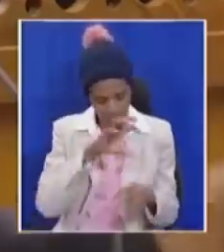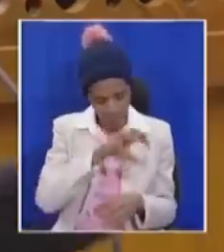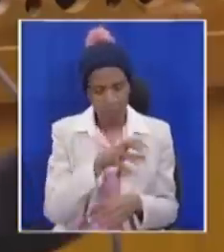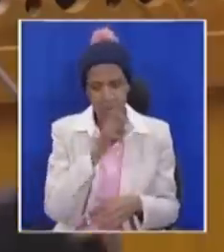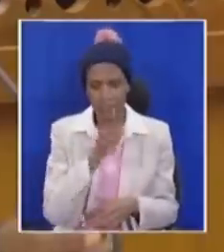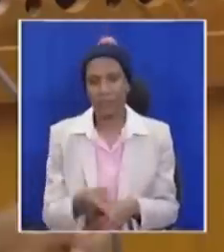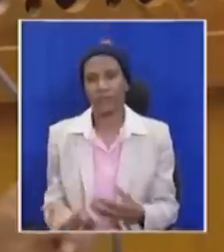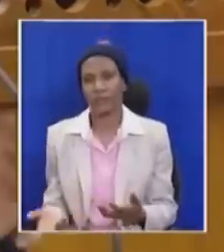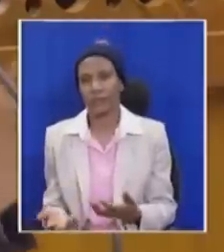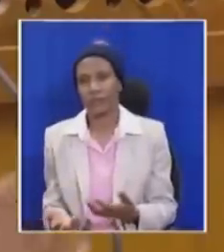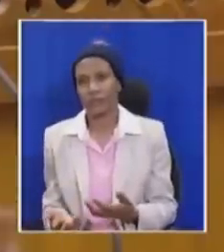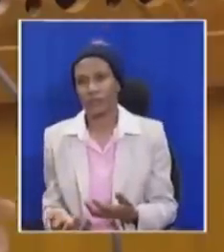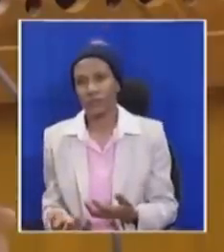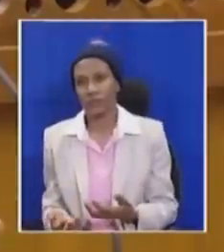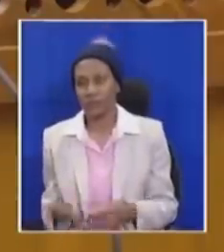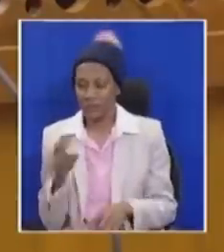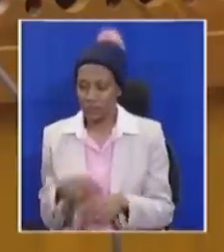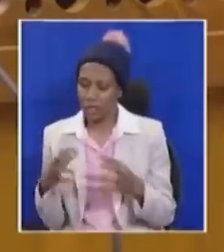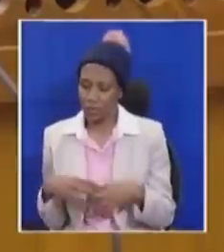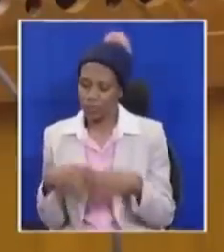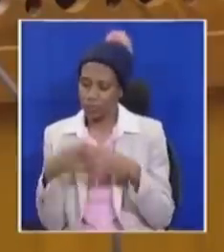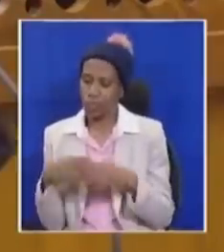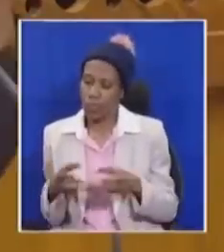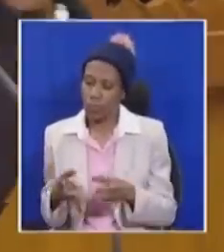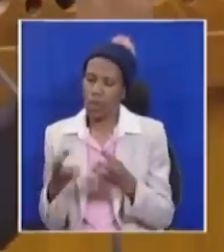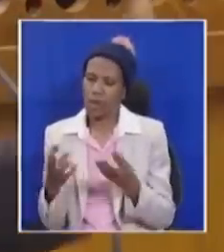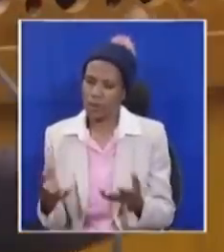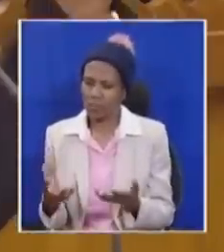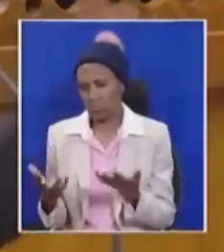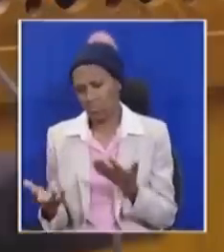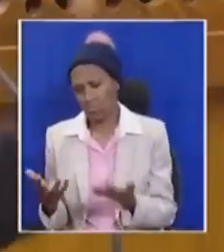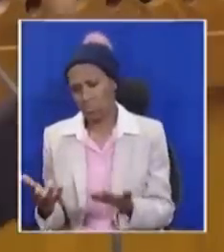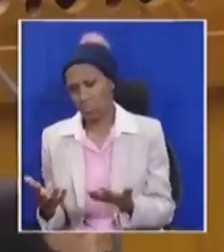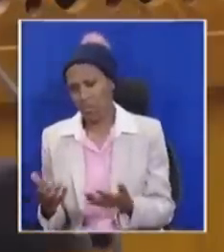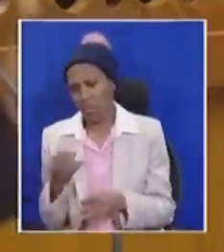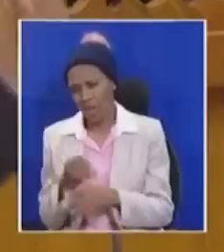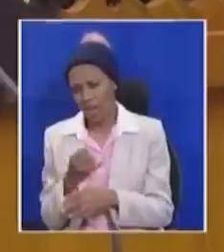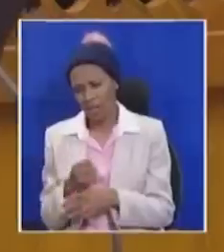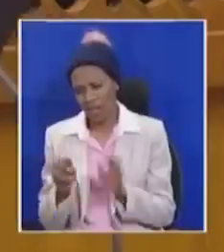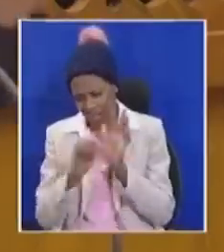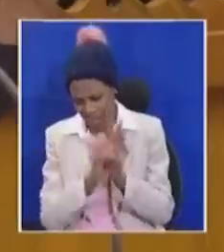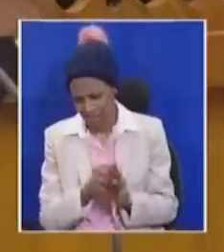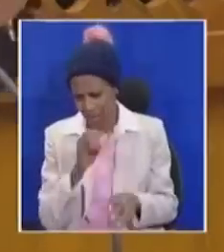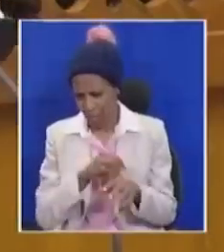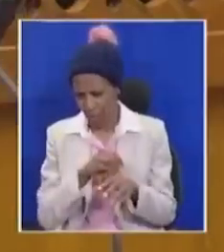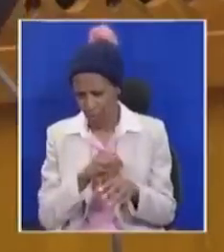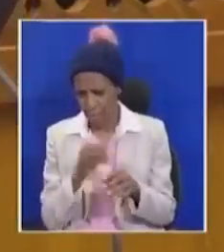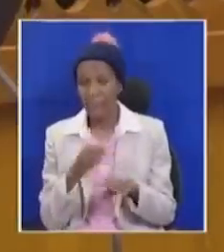There should be a way that would give us an early warning system